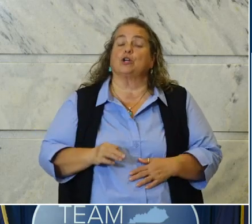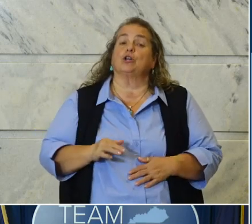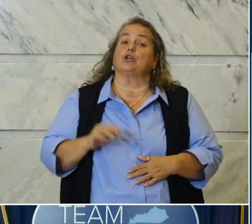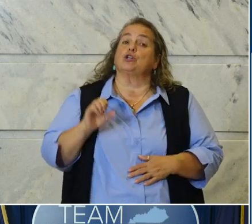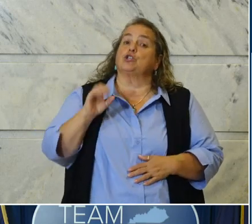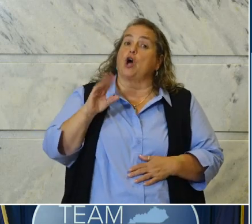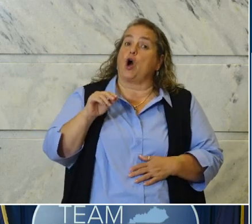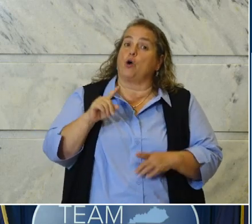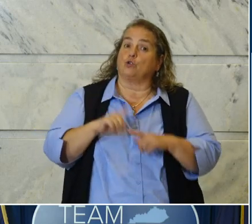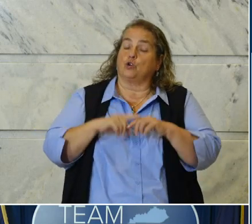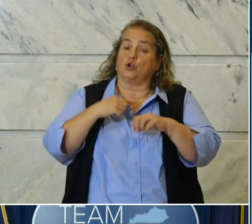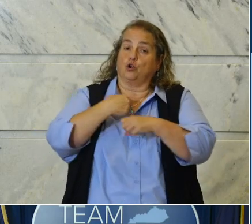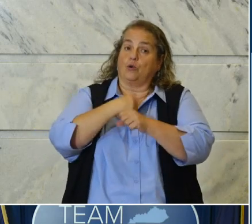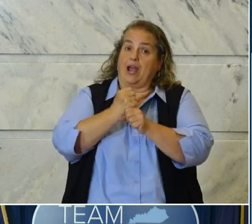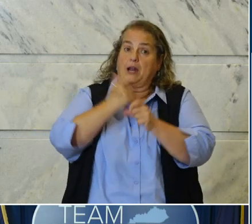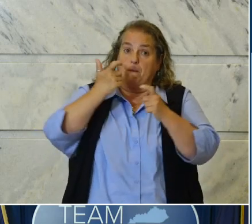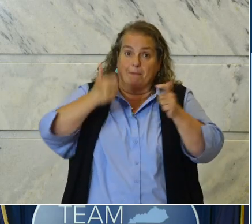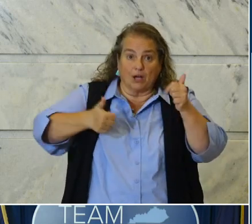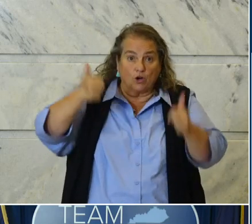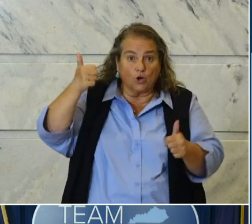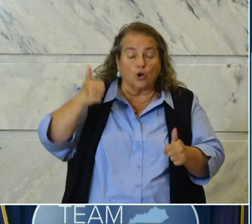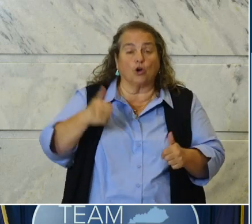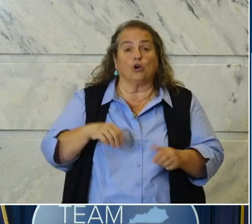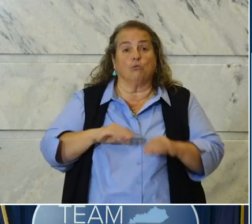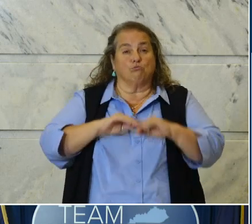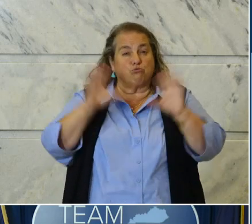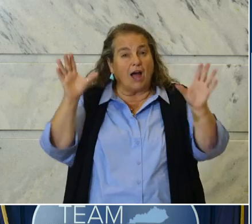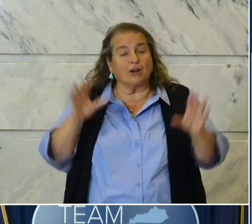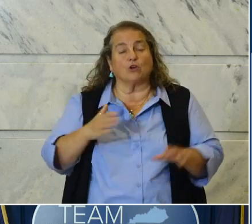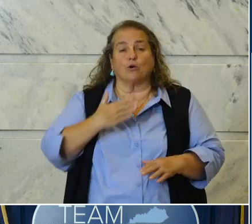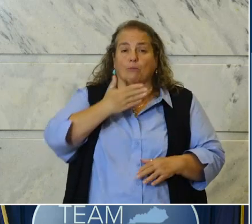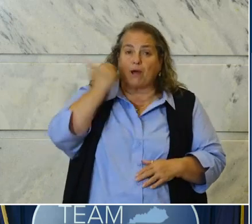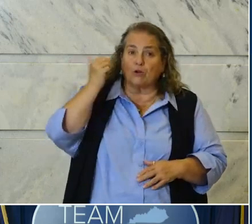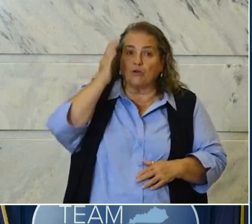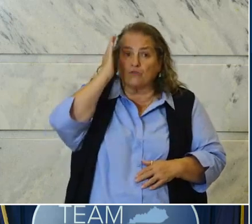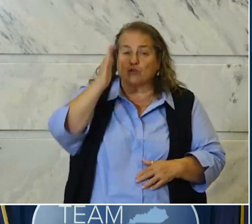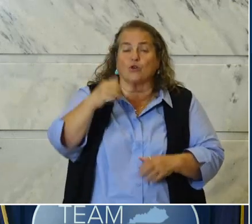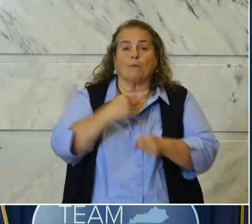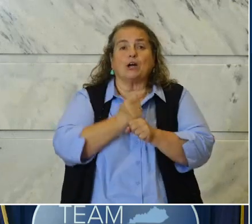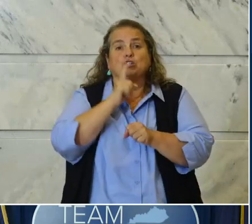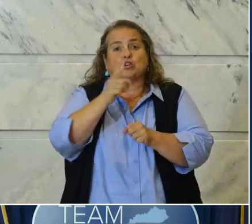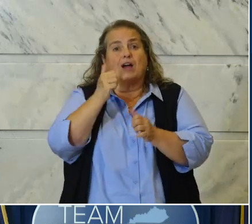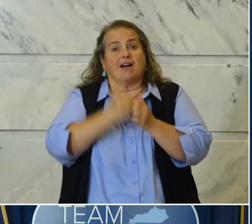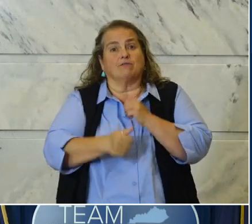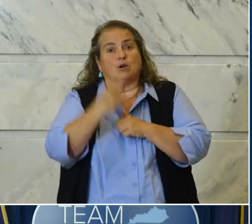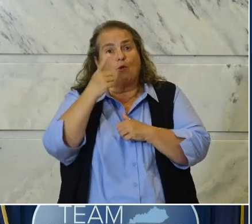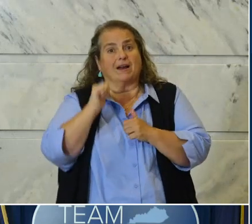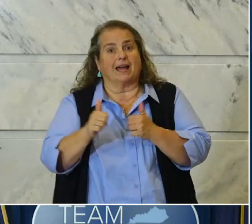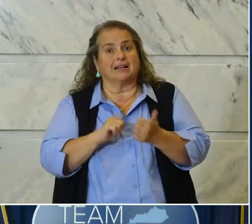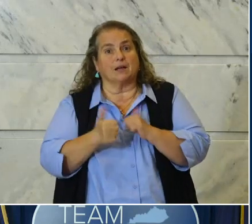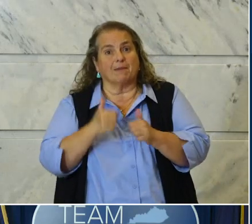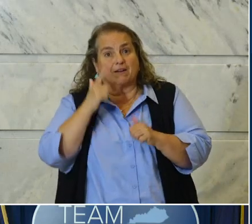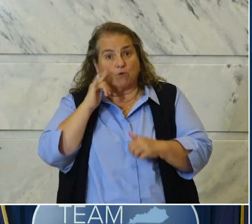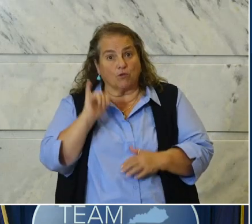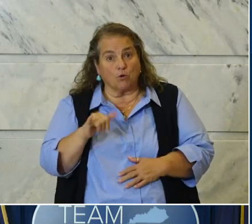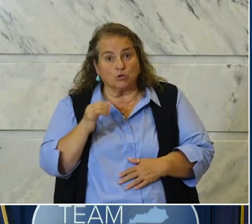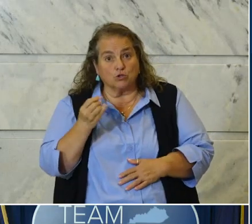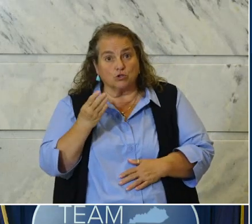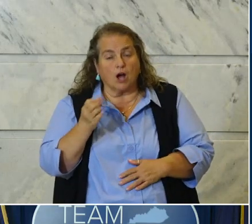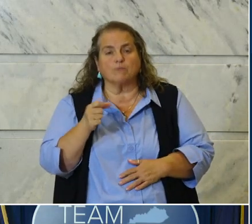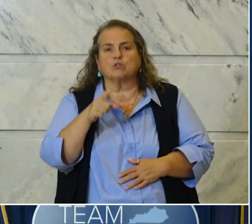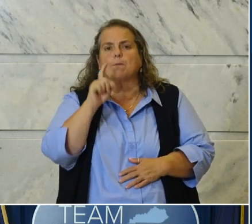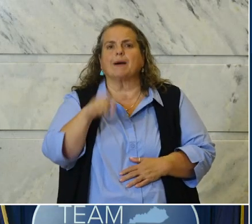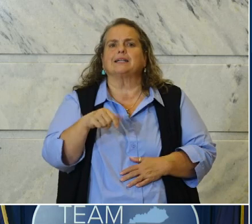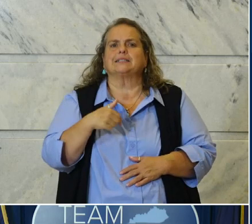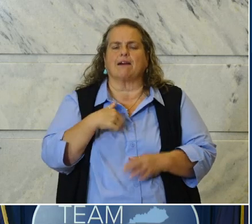bigger, brighter, better future, making sure that everybody can compete for these jobs, you have to have the